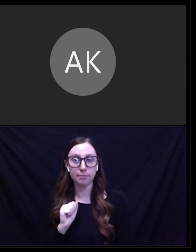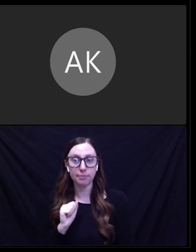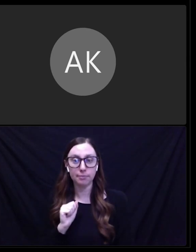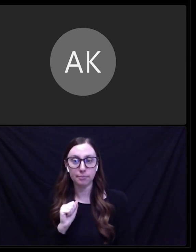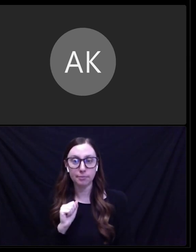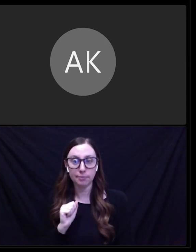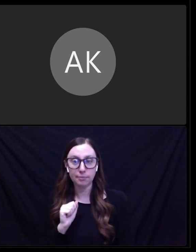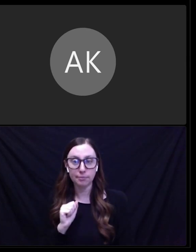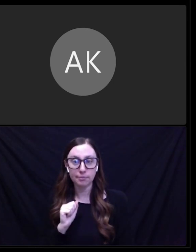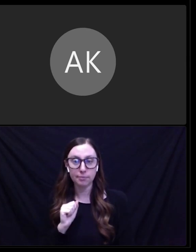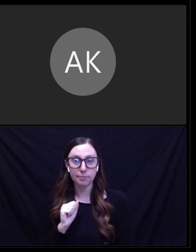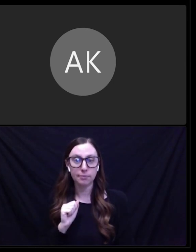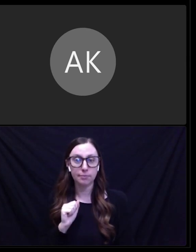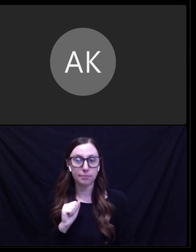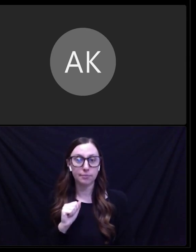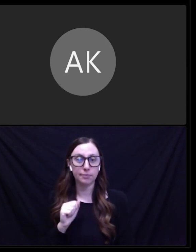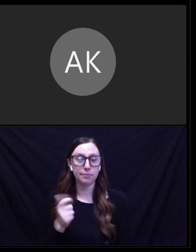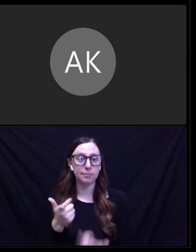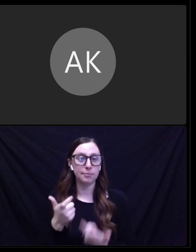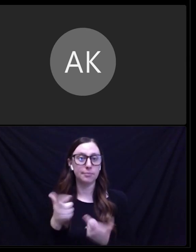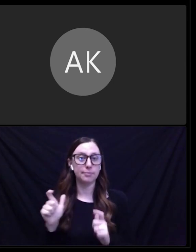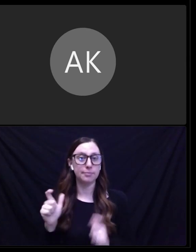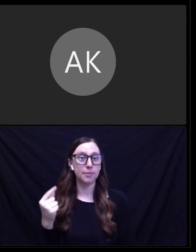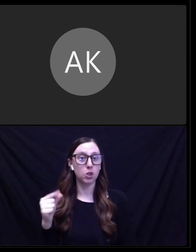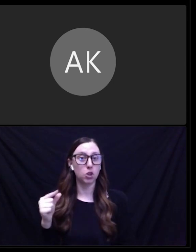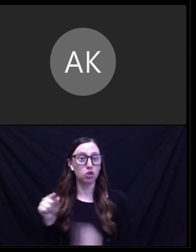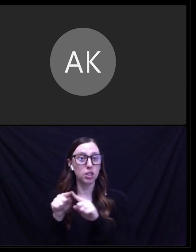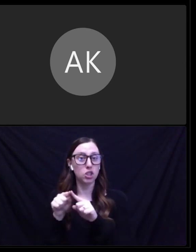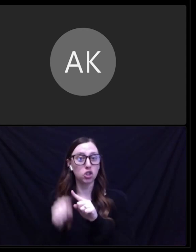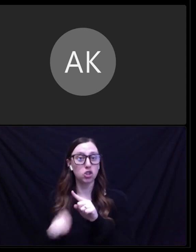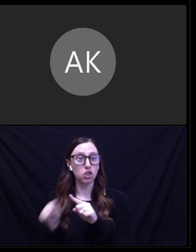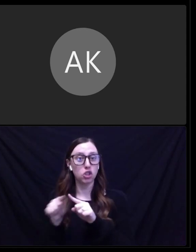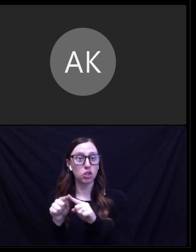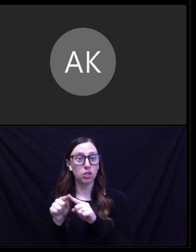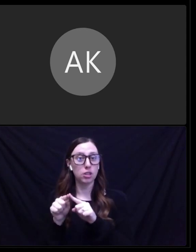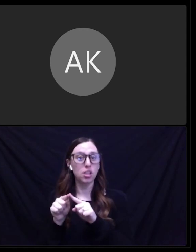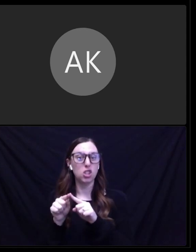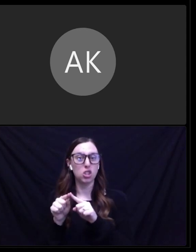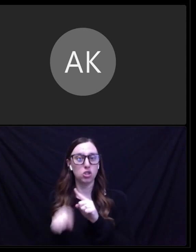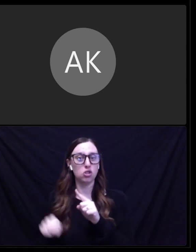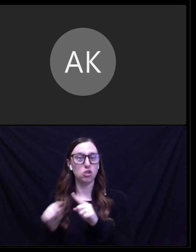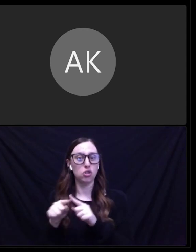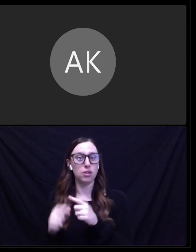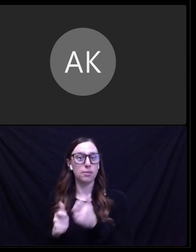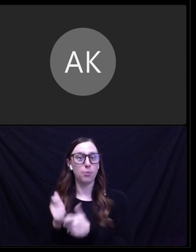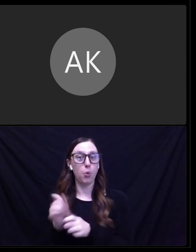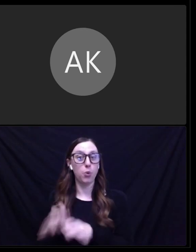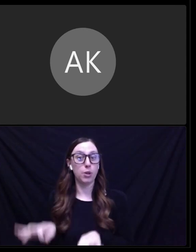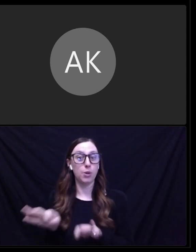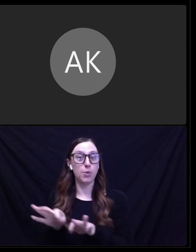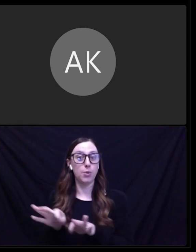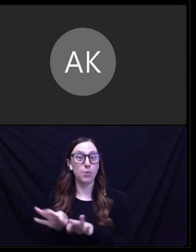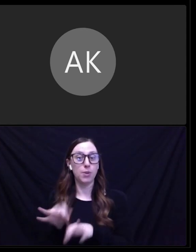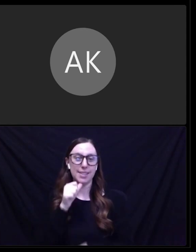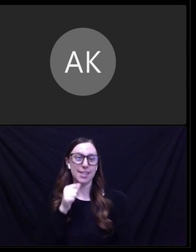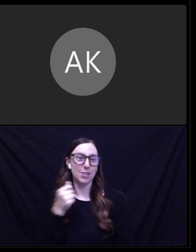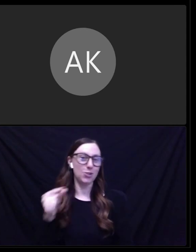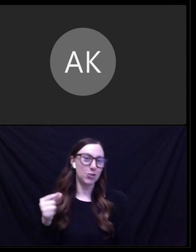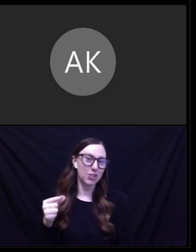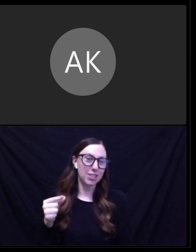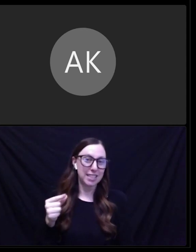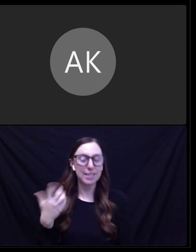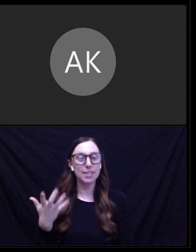Your big circular green selection button, because the circular portion is more important than the green portion.